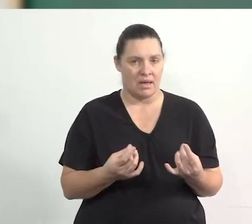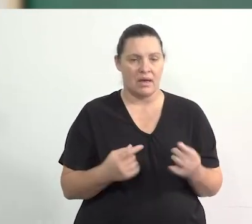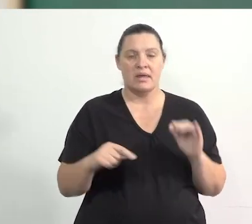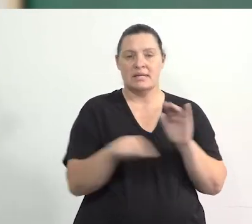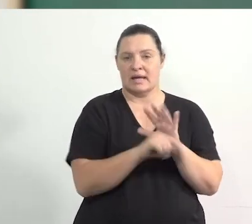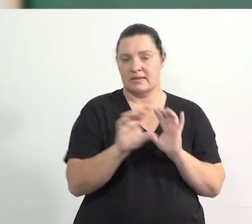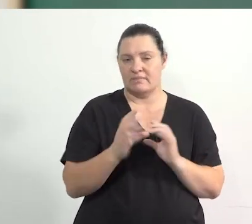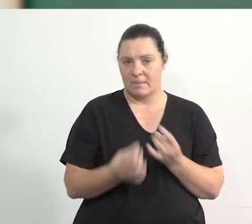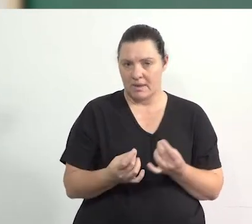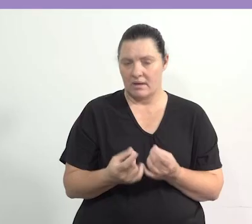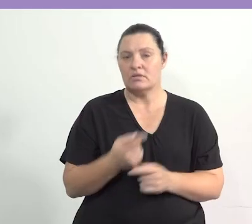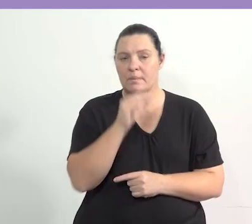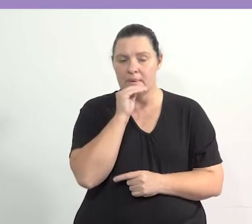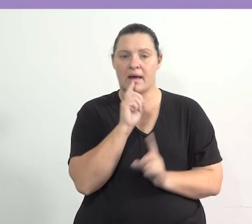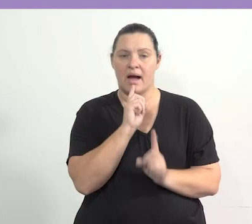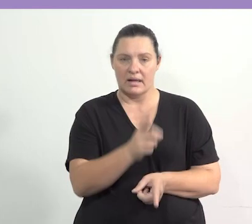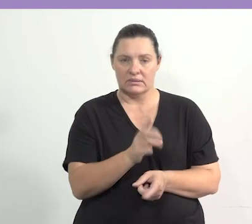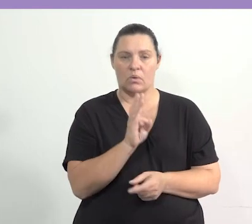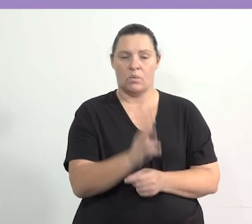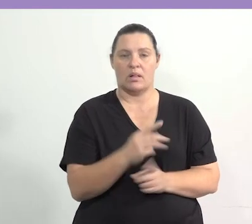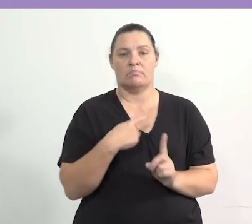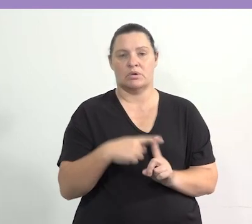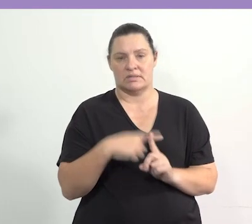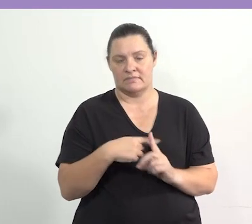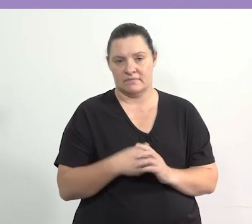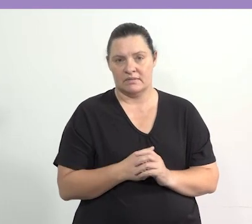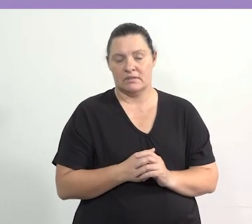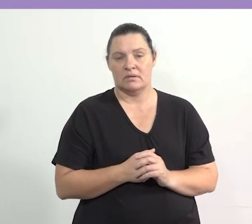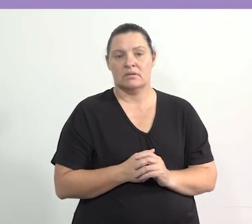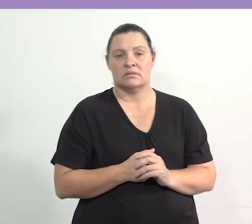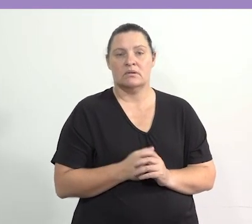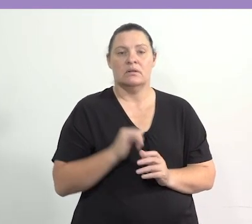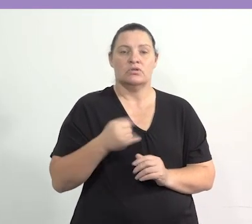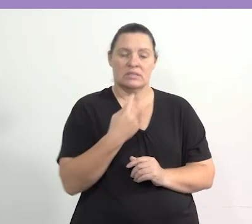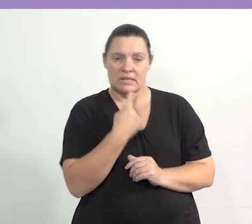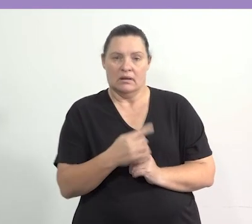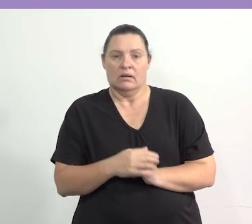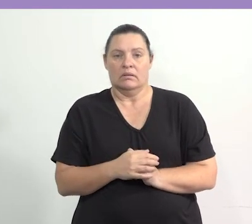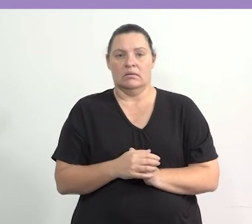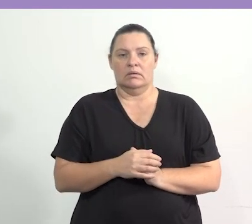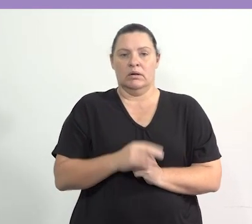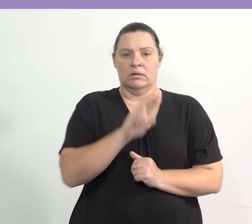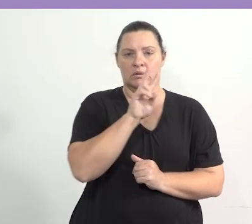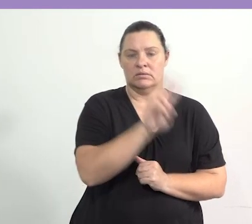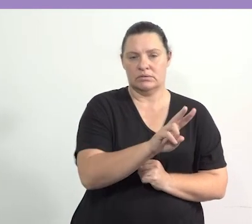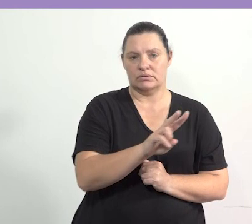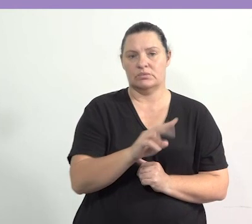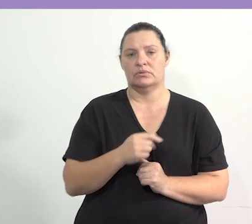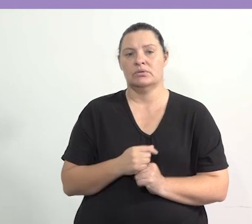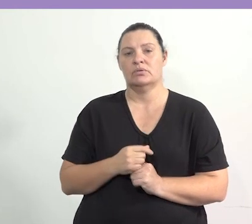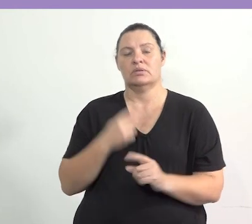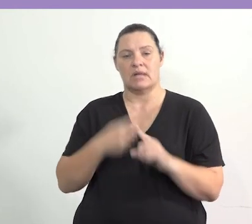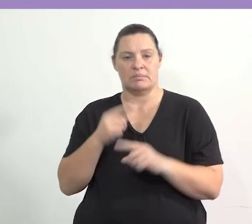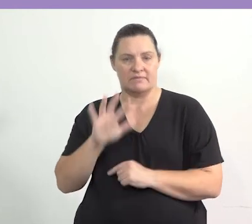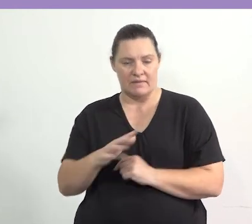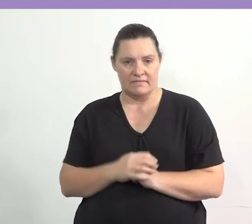will be negative numbers, that means that our answer is going to be positive. Then we are just going to say 2 multiplied